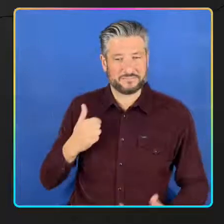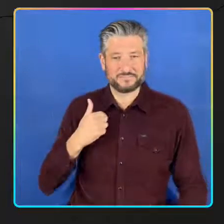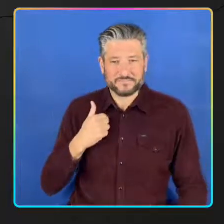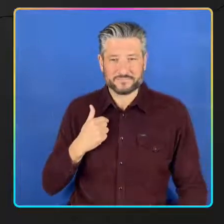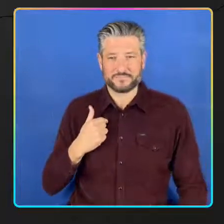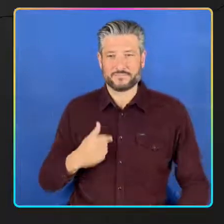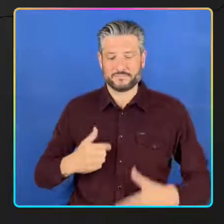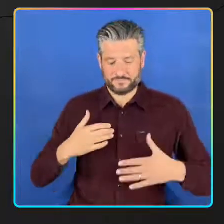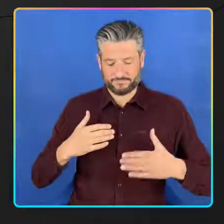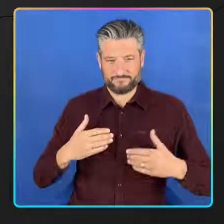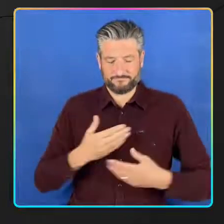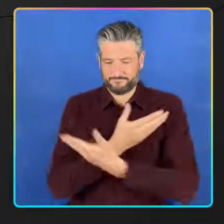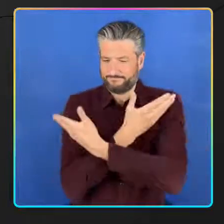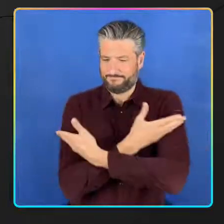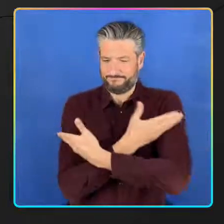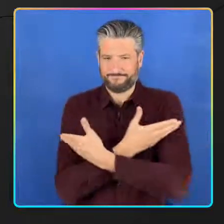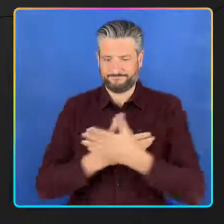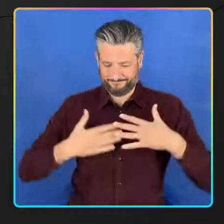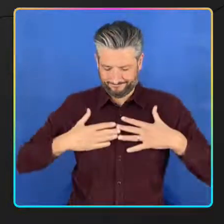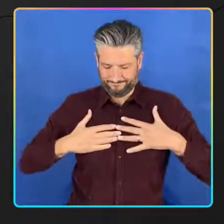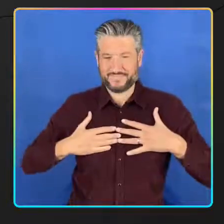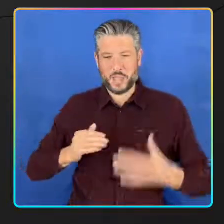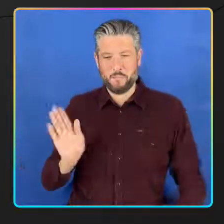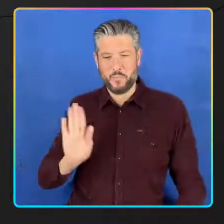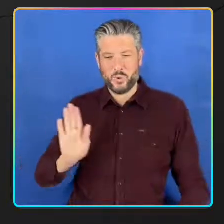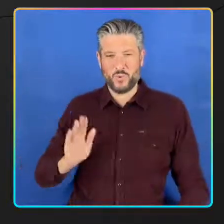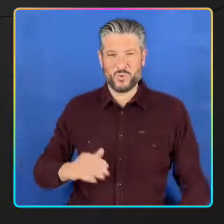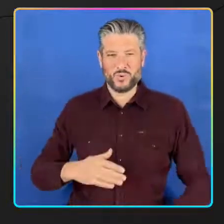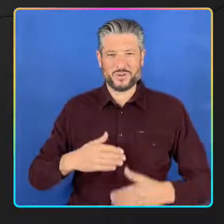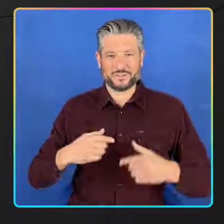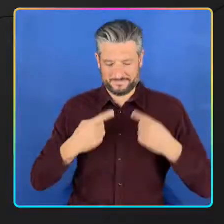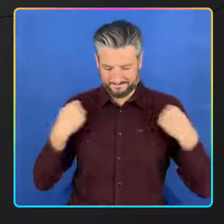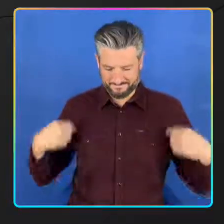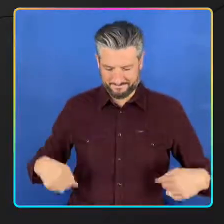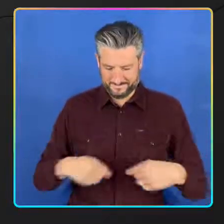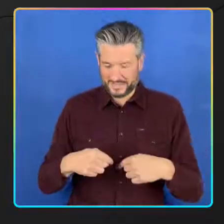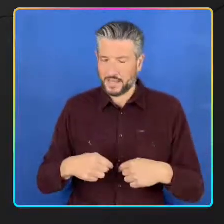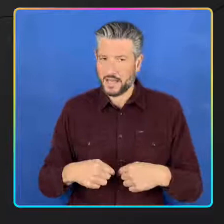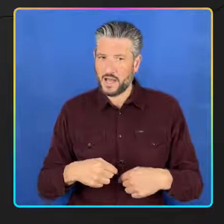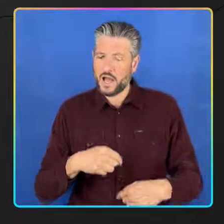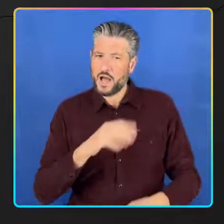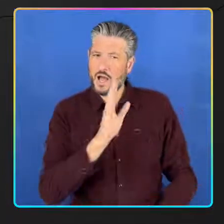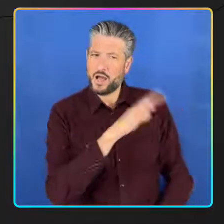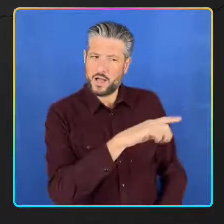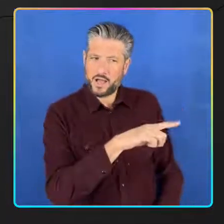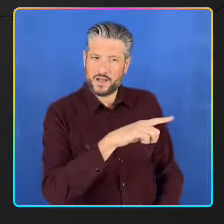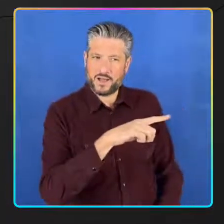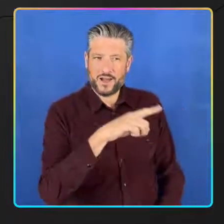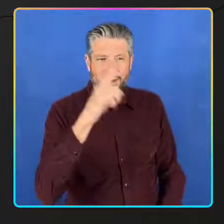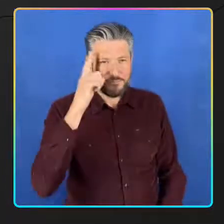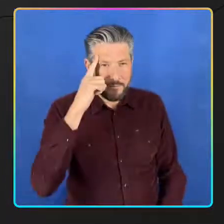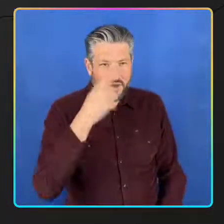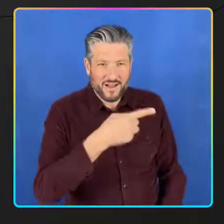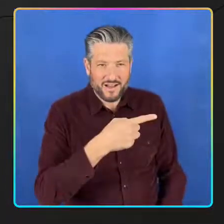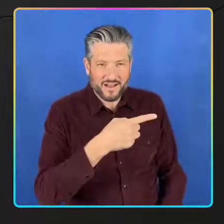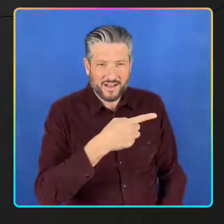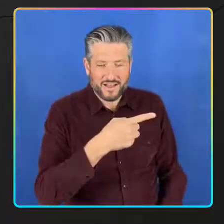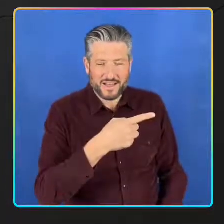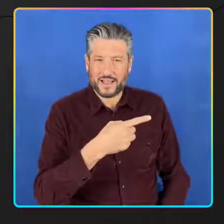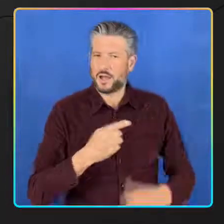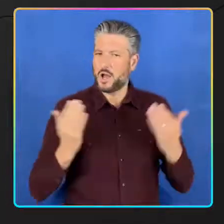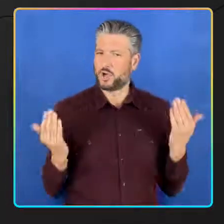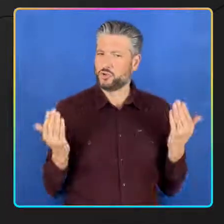t-shirt. And actually, we do have to call out Henk. We had a rule. We said no dark clothing because we actually have a